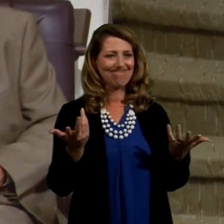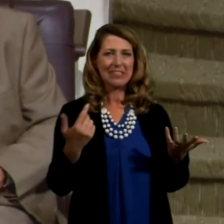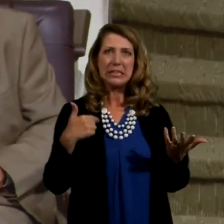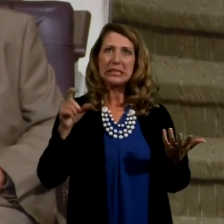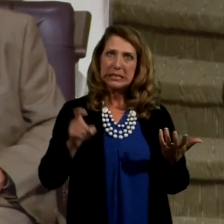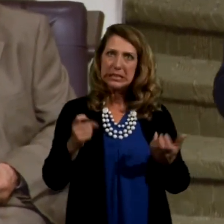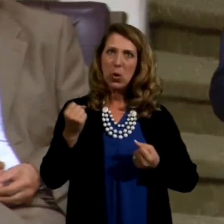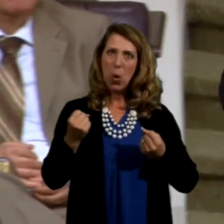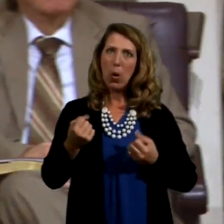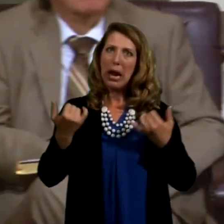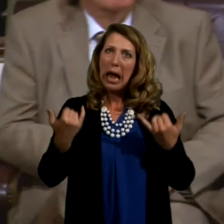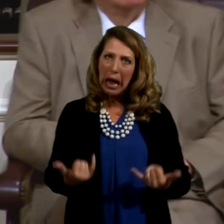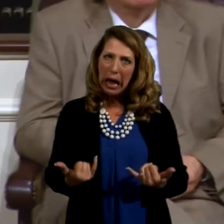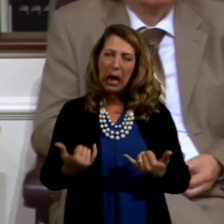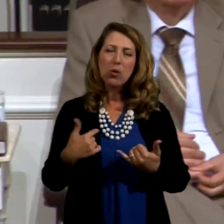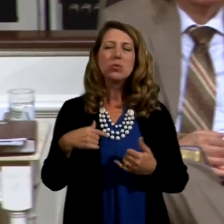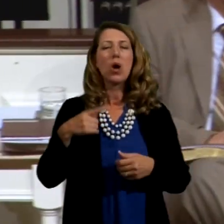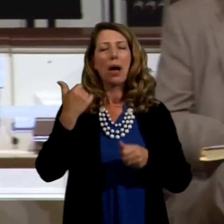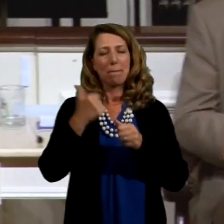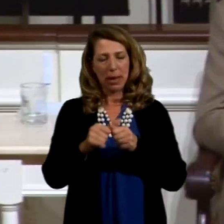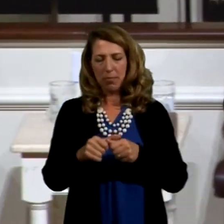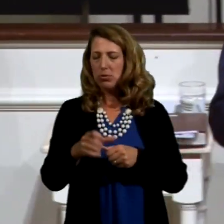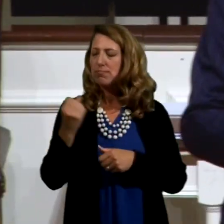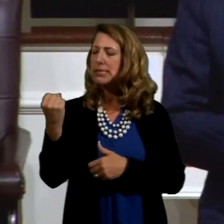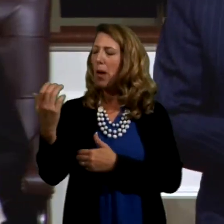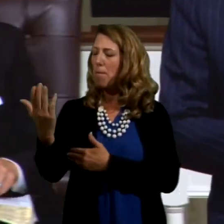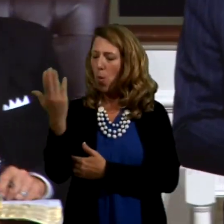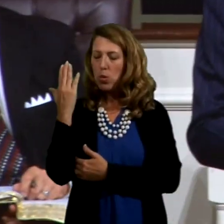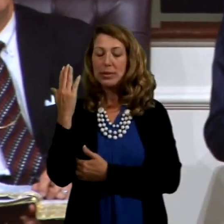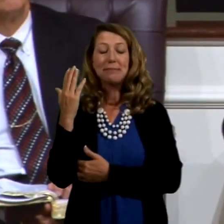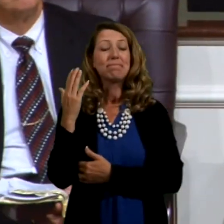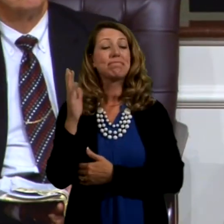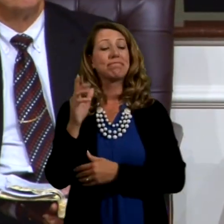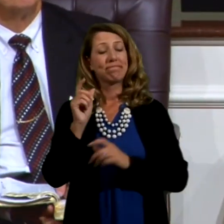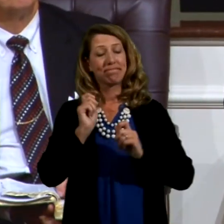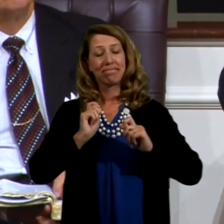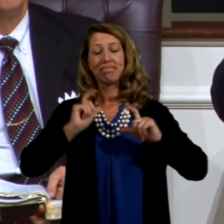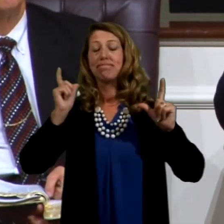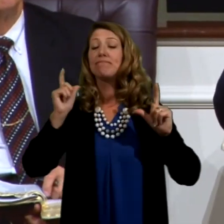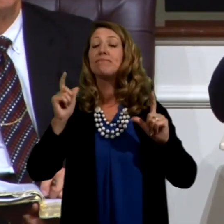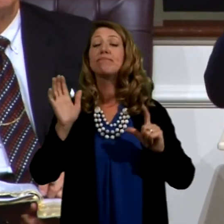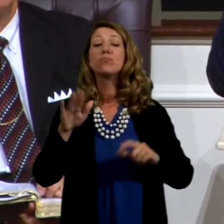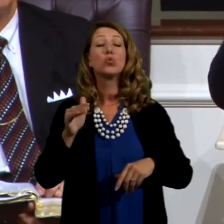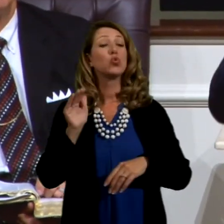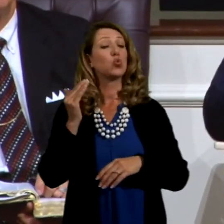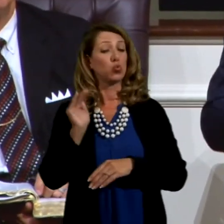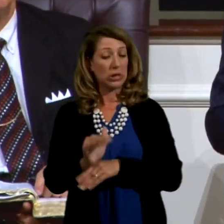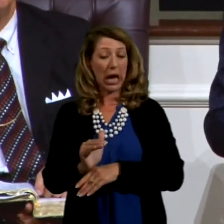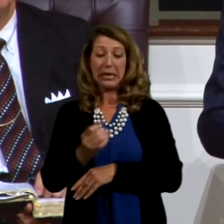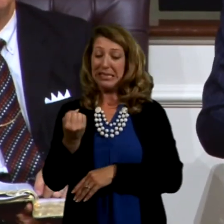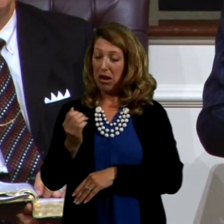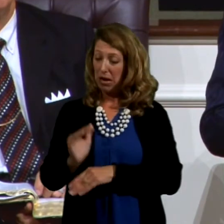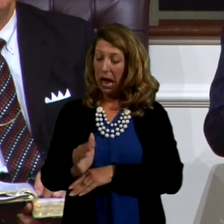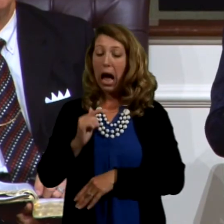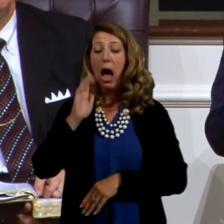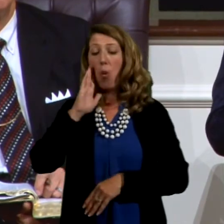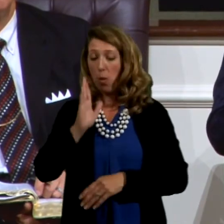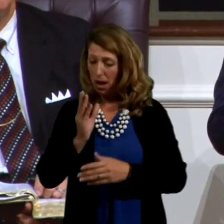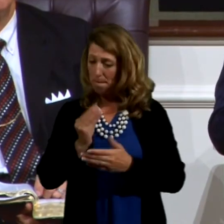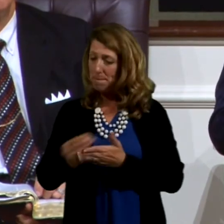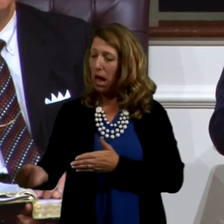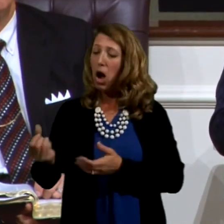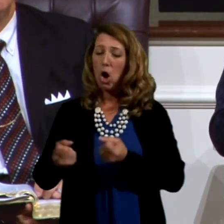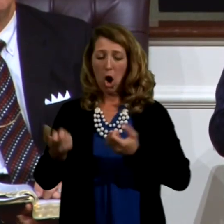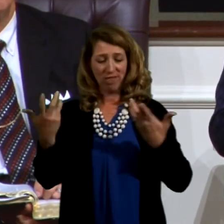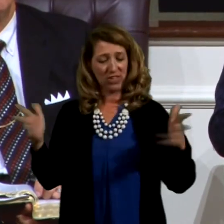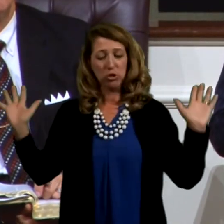me. I remember waking up one Saturday morning, and I said to myself, when I come to bed tonight, I'm going to have a car.